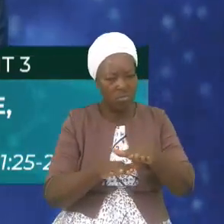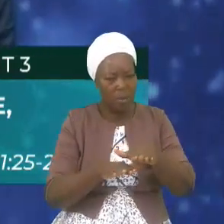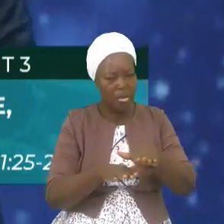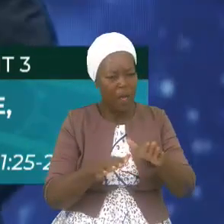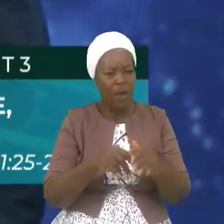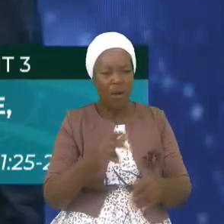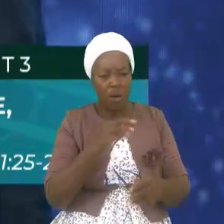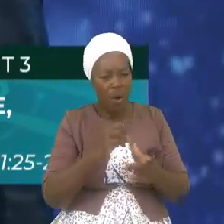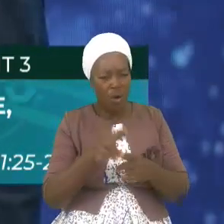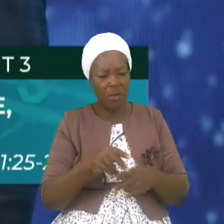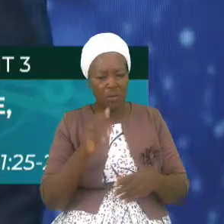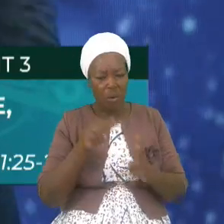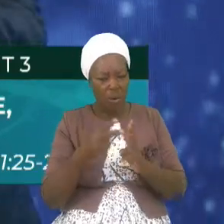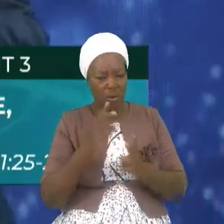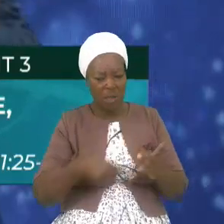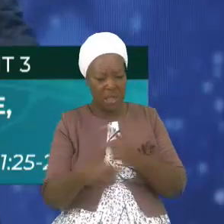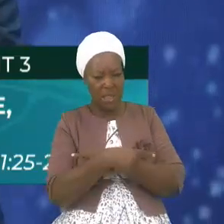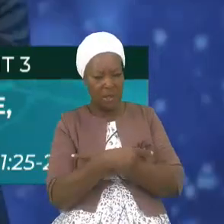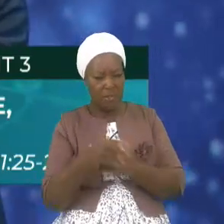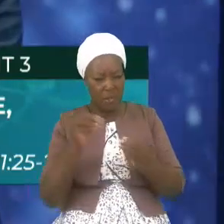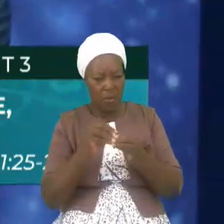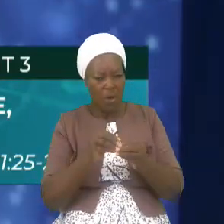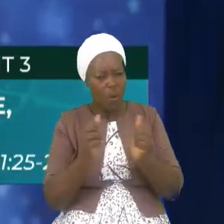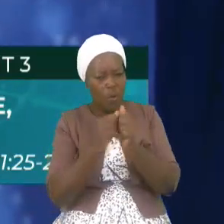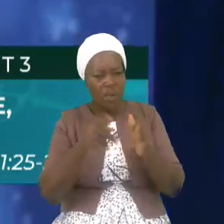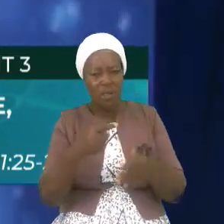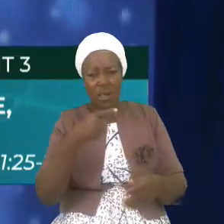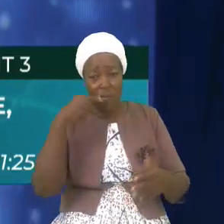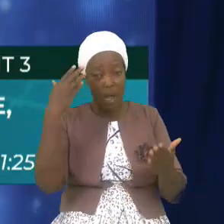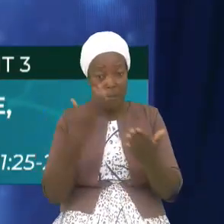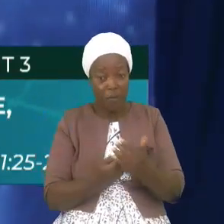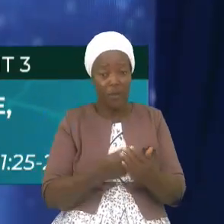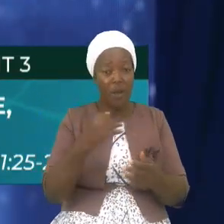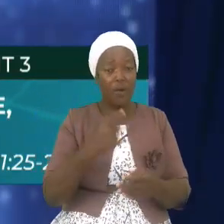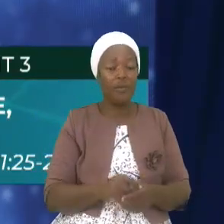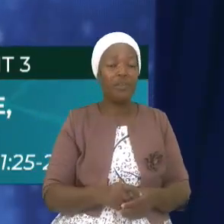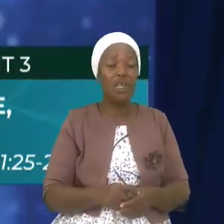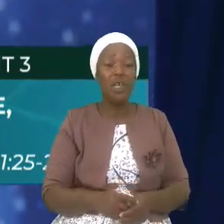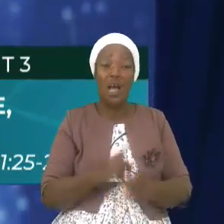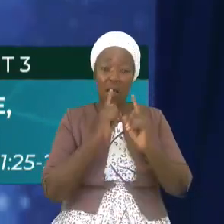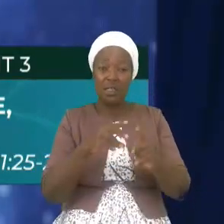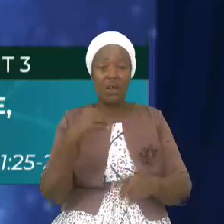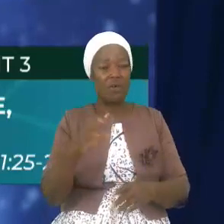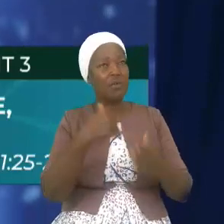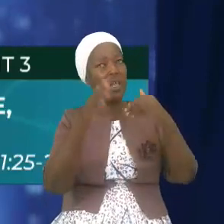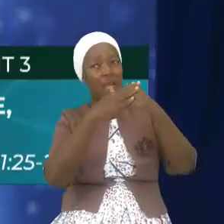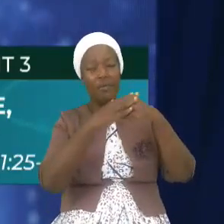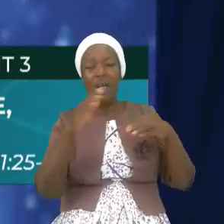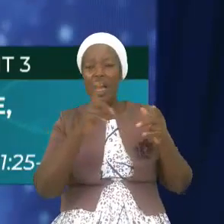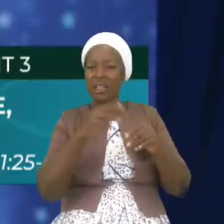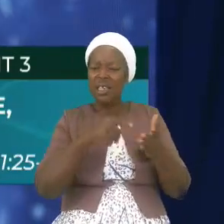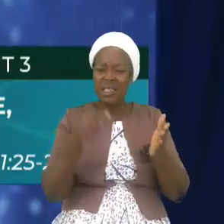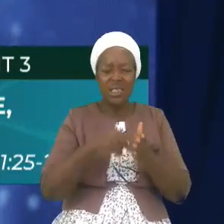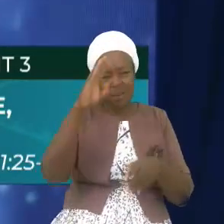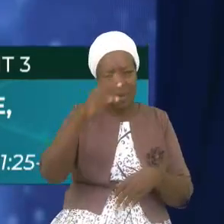the consent of heaven. And this man had nothing to do with heaven. He didn't relate with the God of